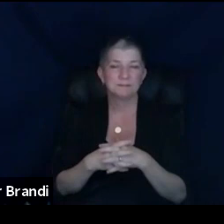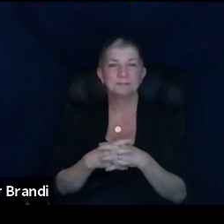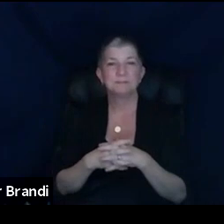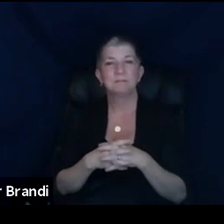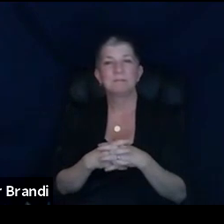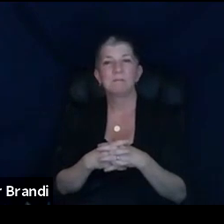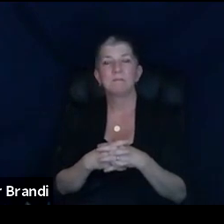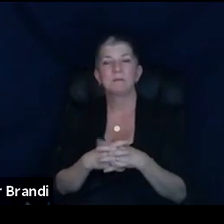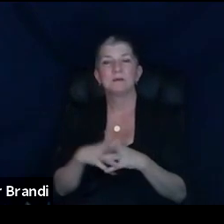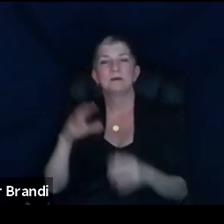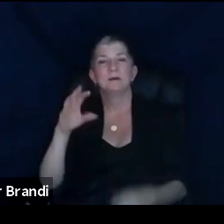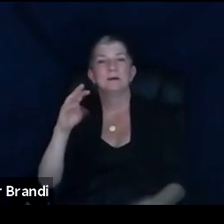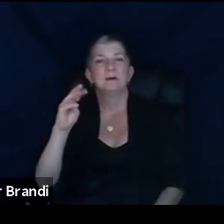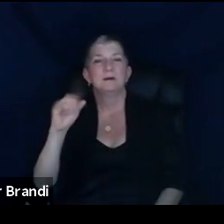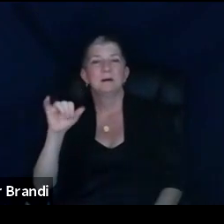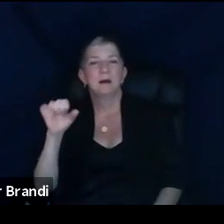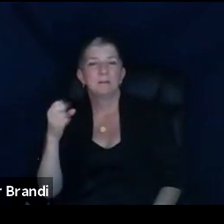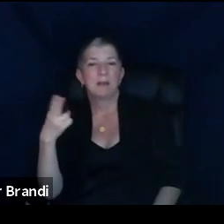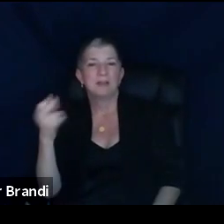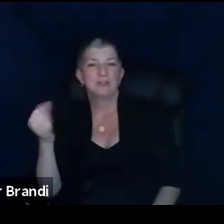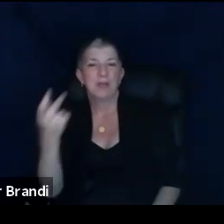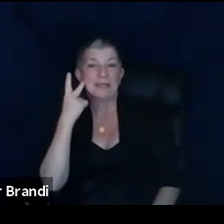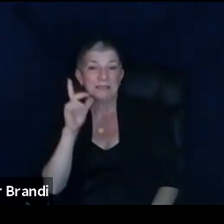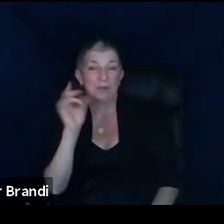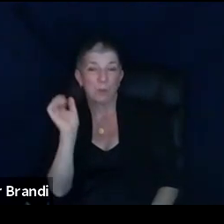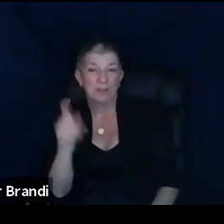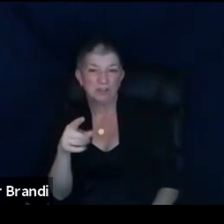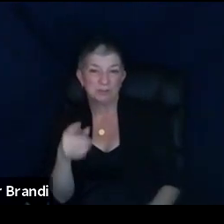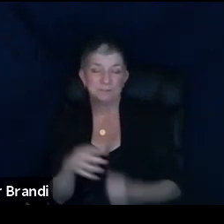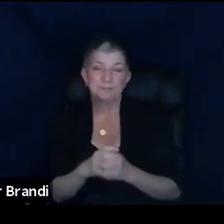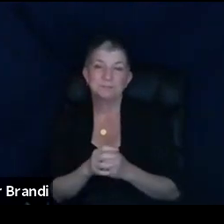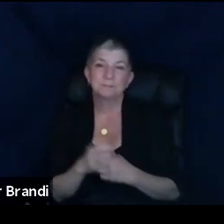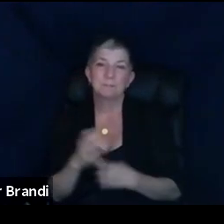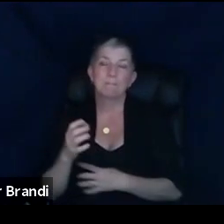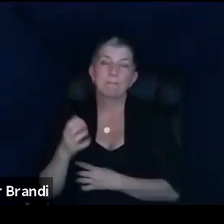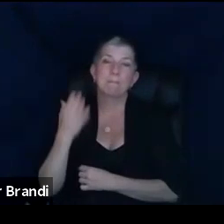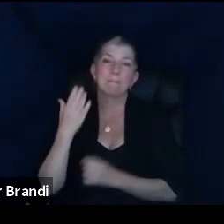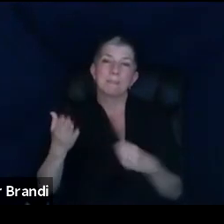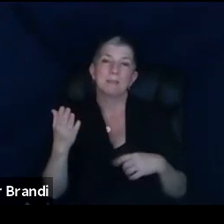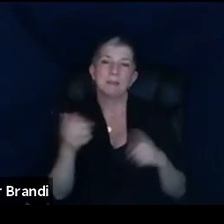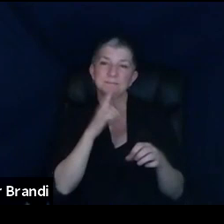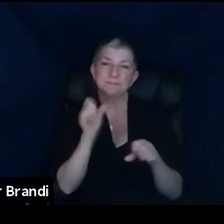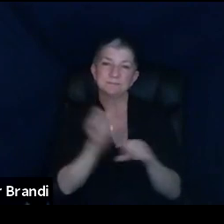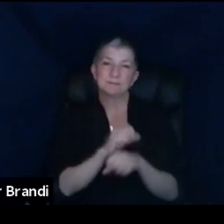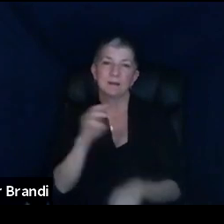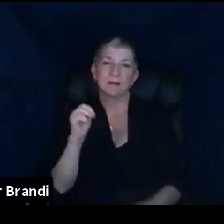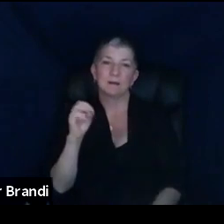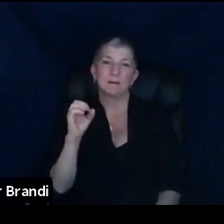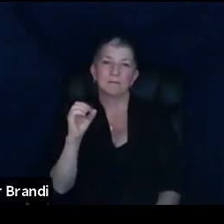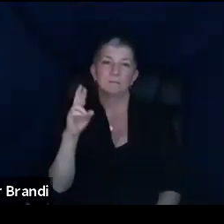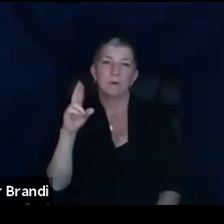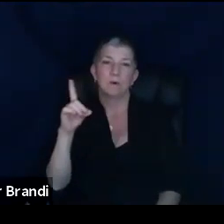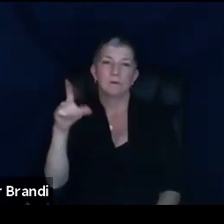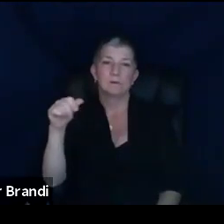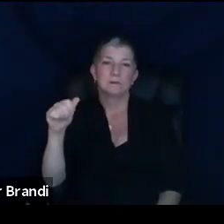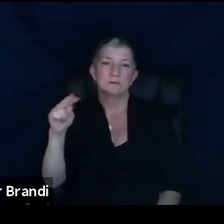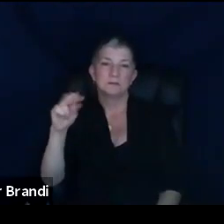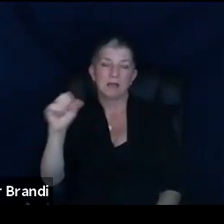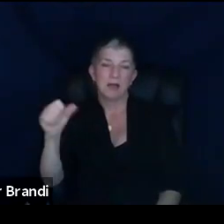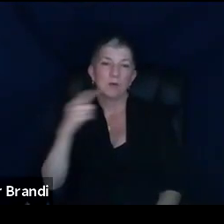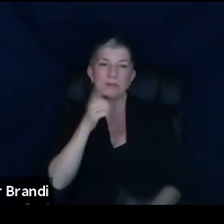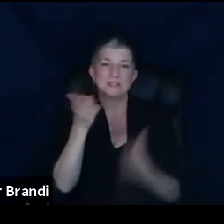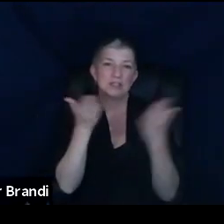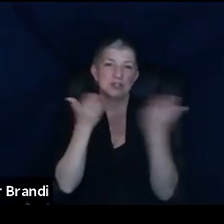So I have a question. I see a question right here, and maybe actually Mordana, who is a service top, can answer